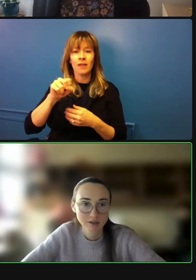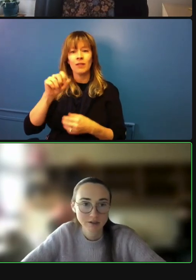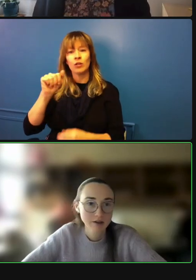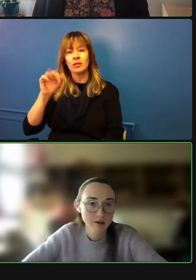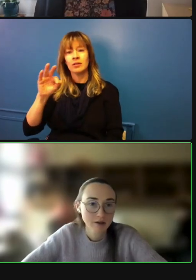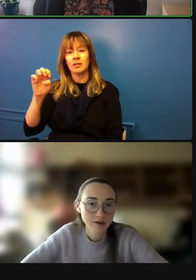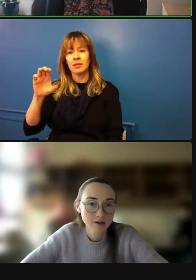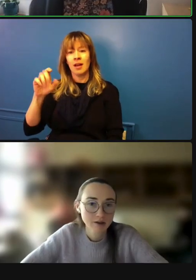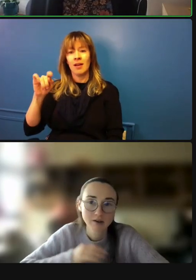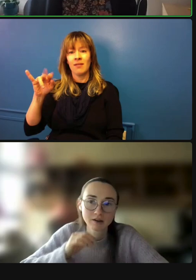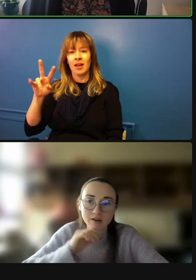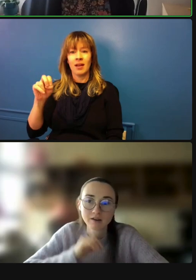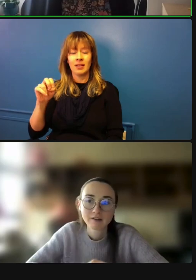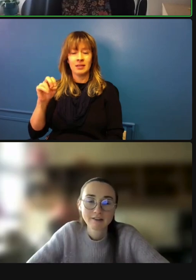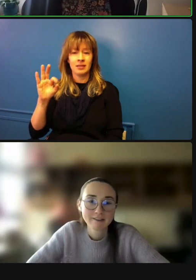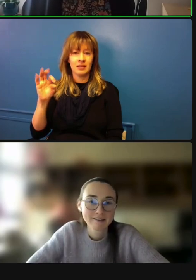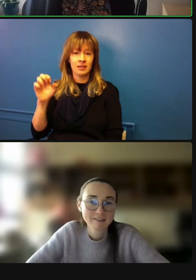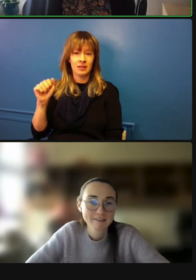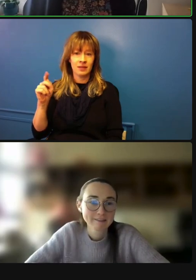features?